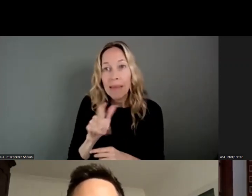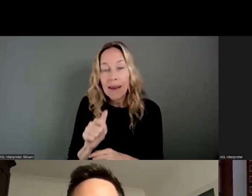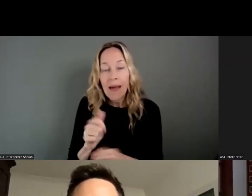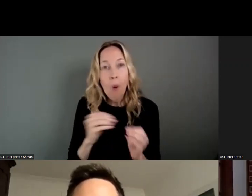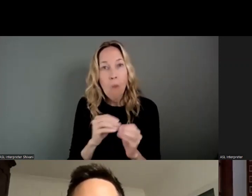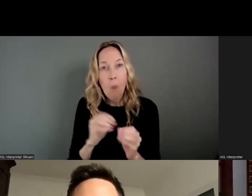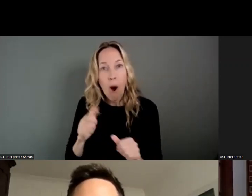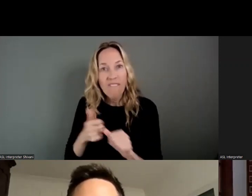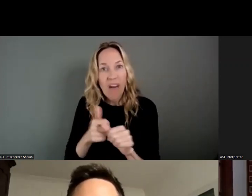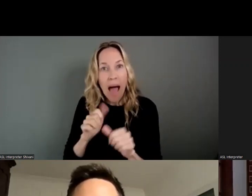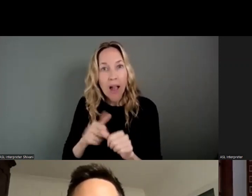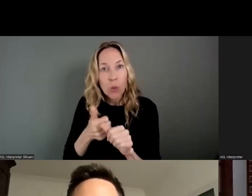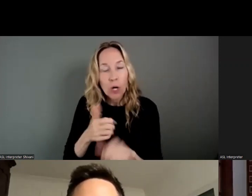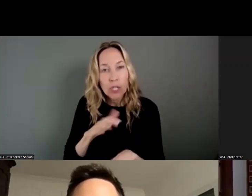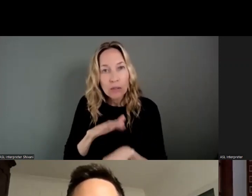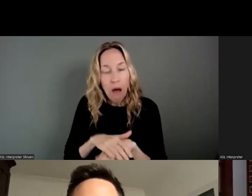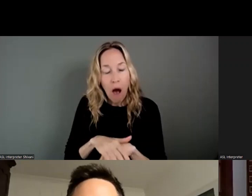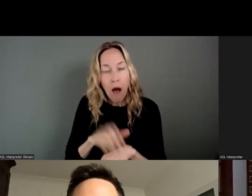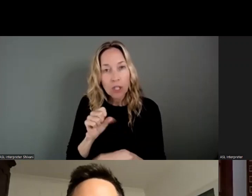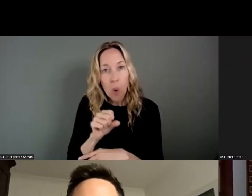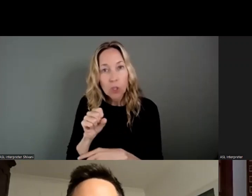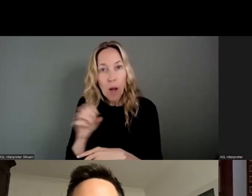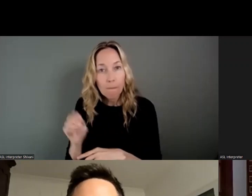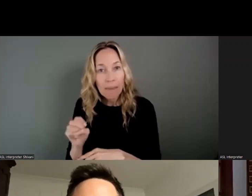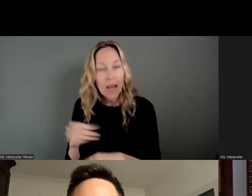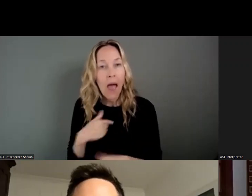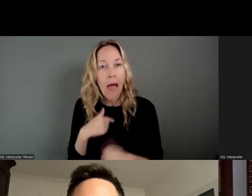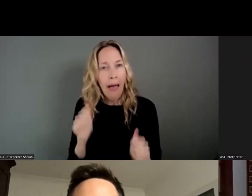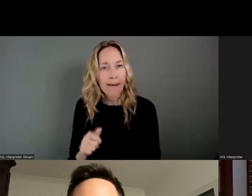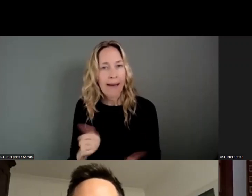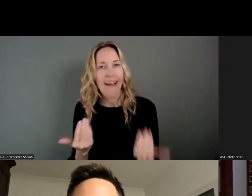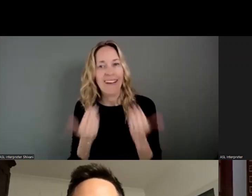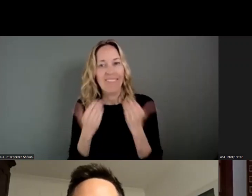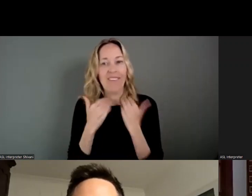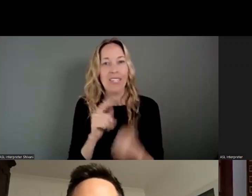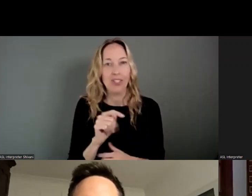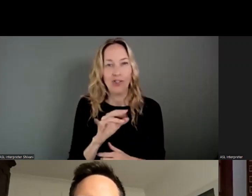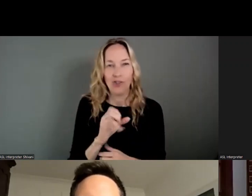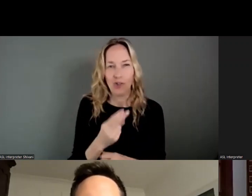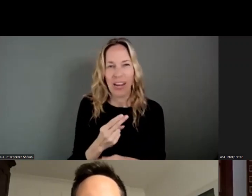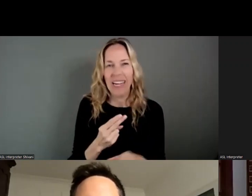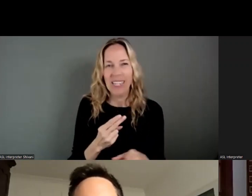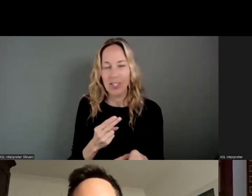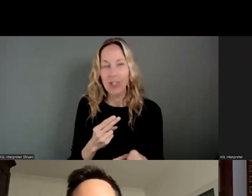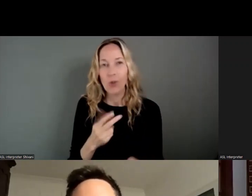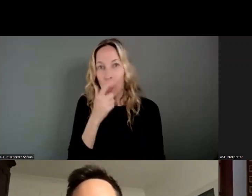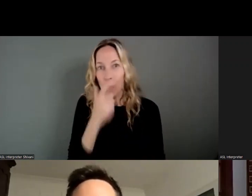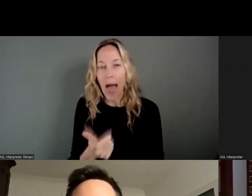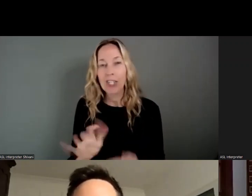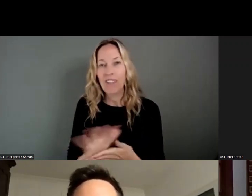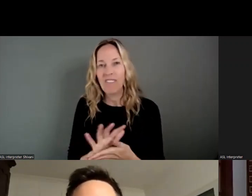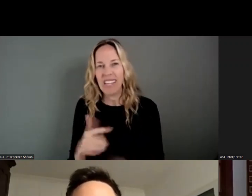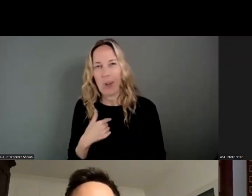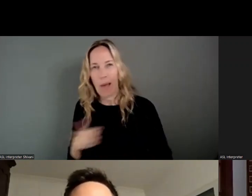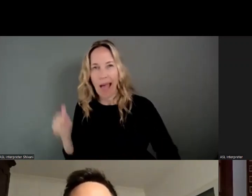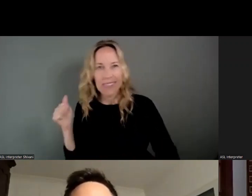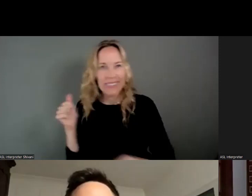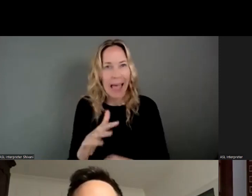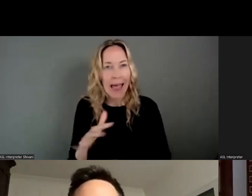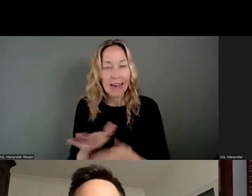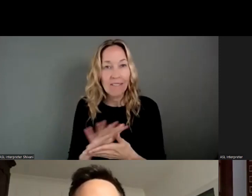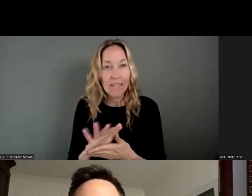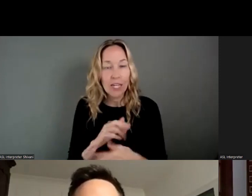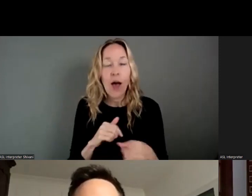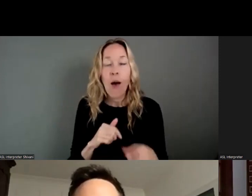can probably talk Trish into saying, okay, let me see a video. And then she'll see the video and she'll say, okay, I'll take